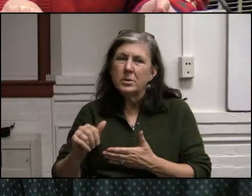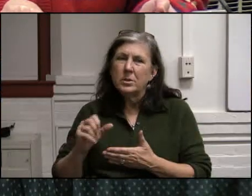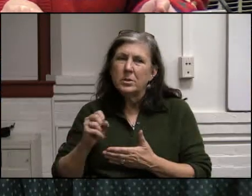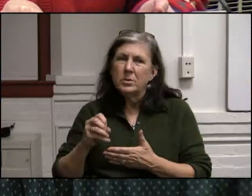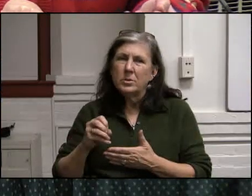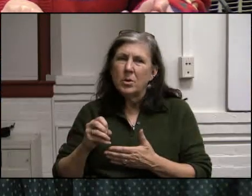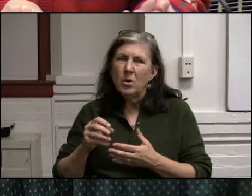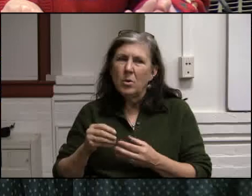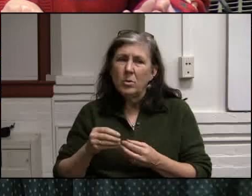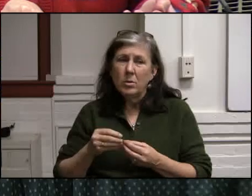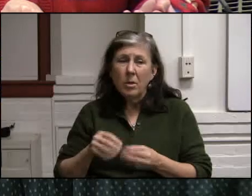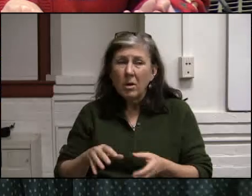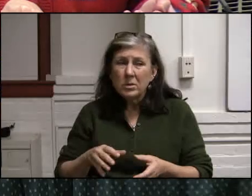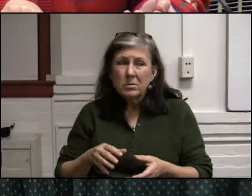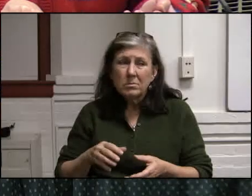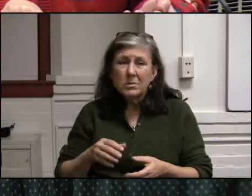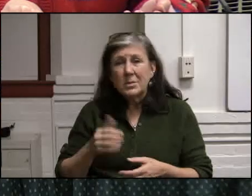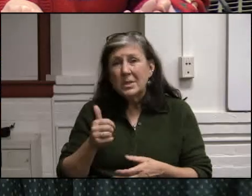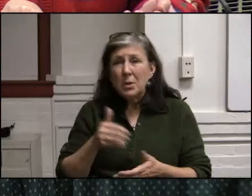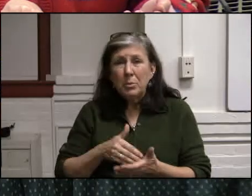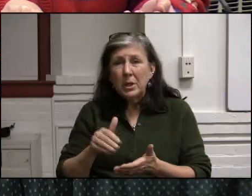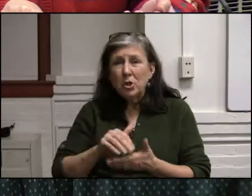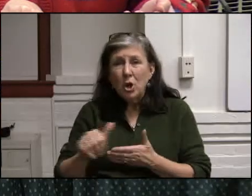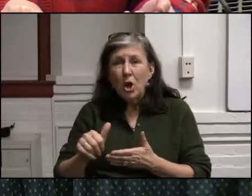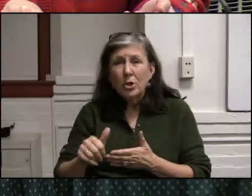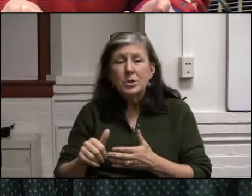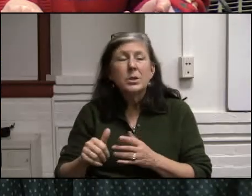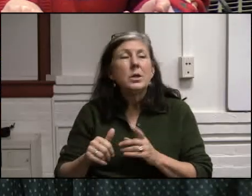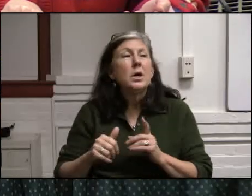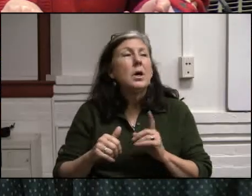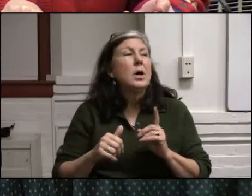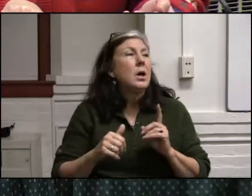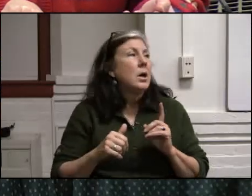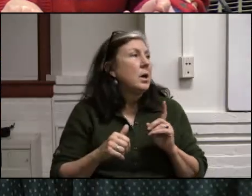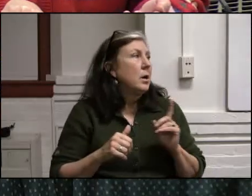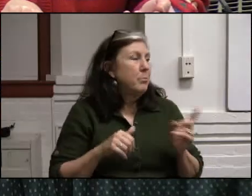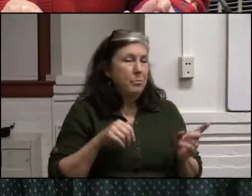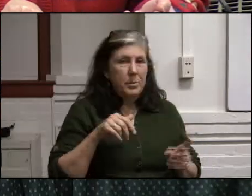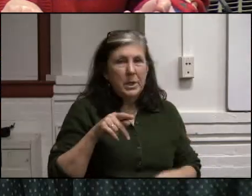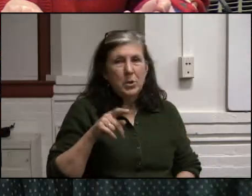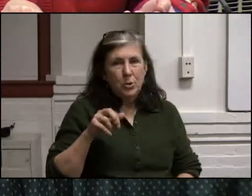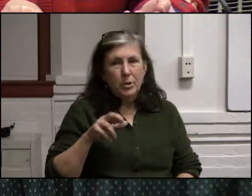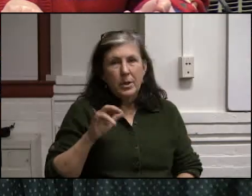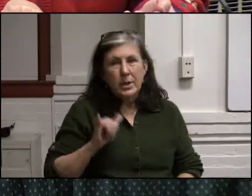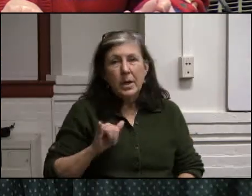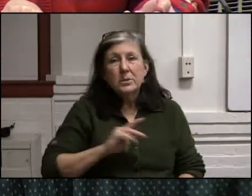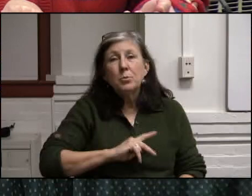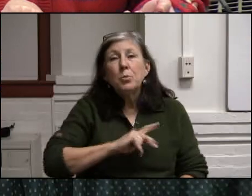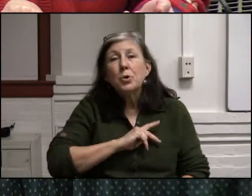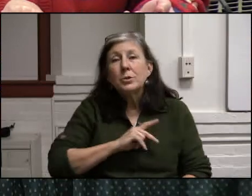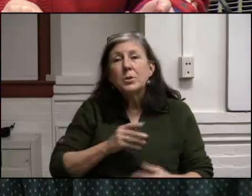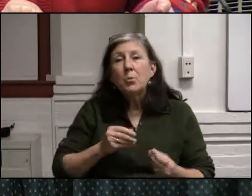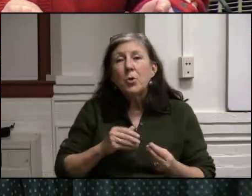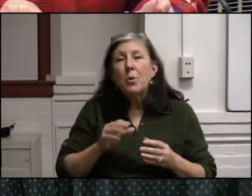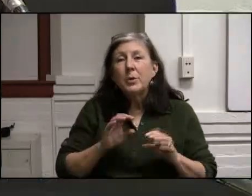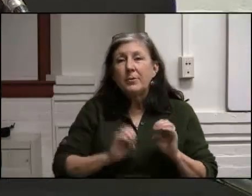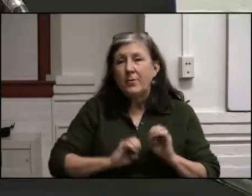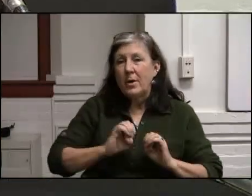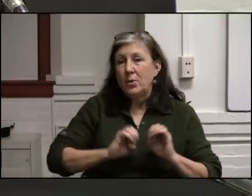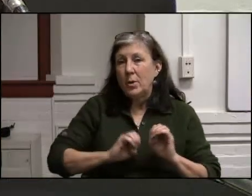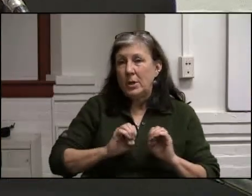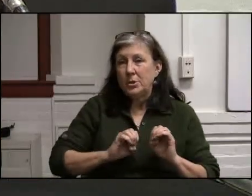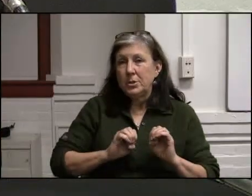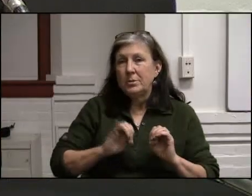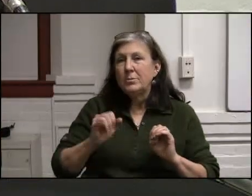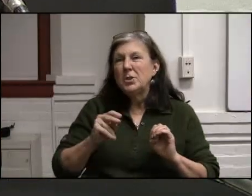lost $10 million? That's the personal property valuation that Jen referred to in the report